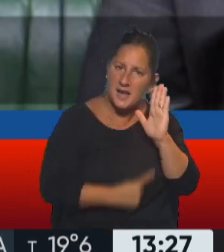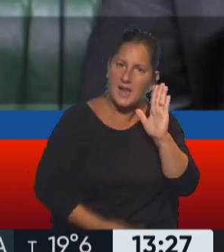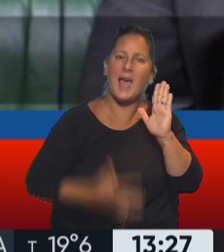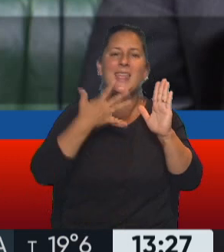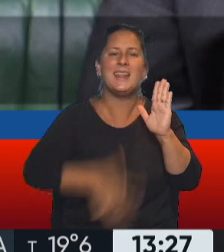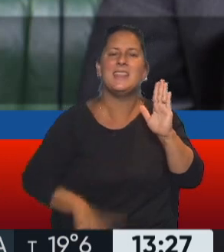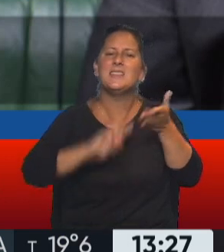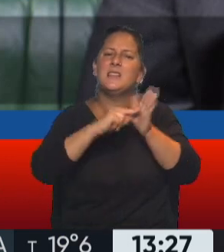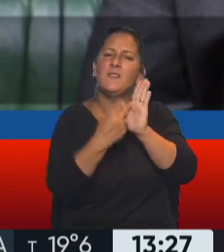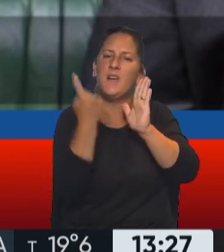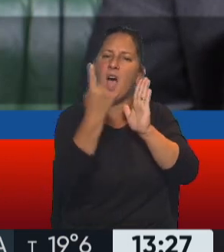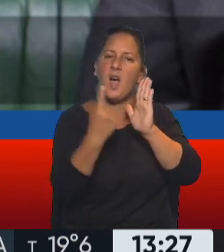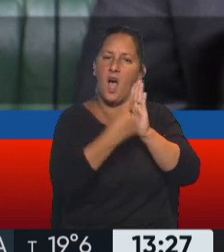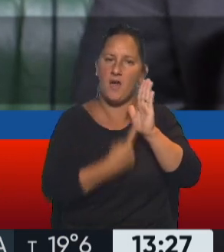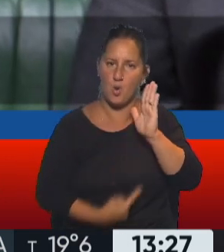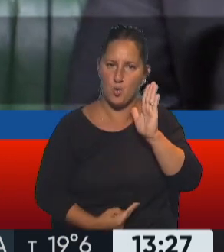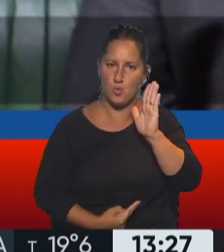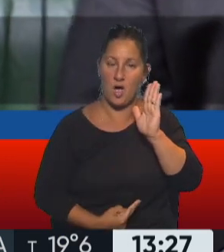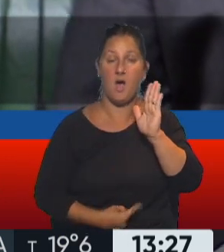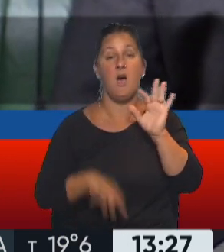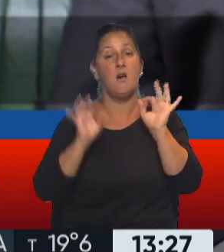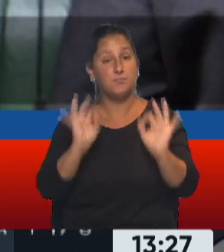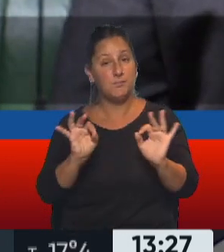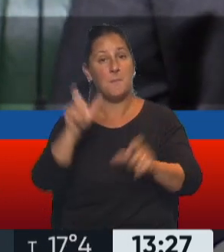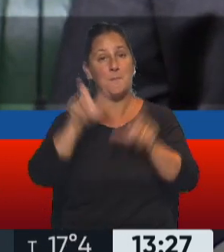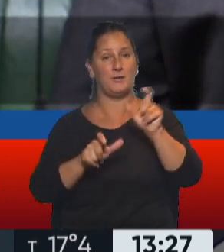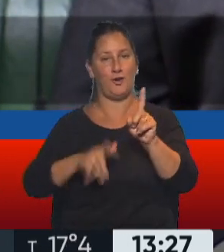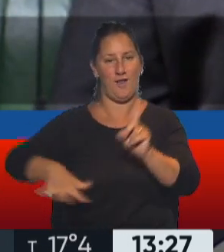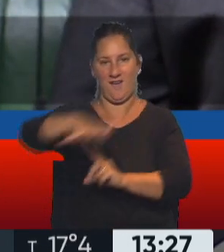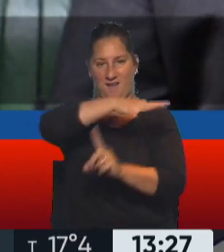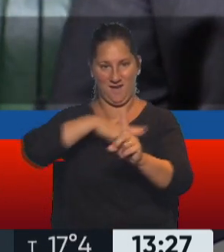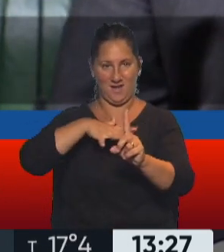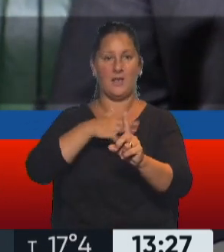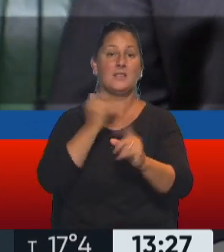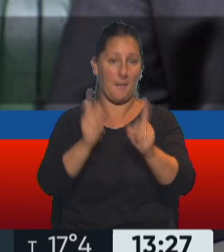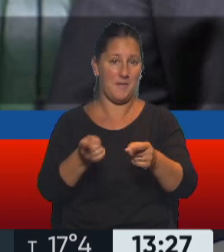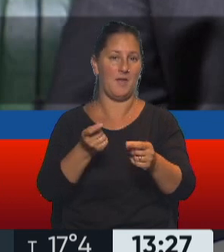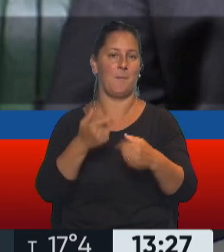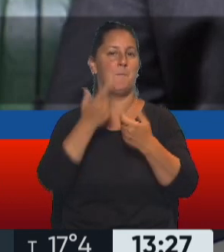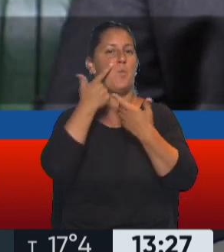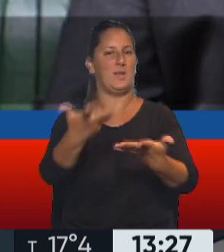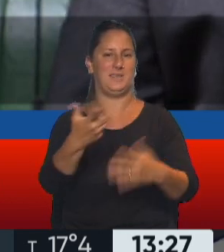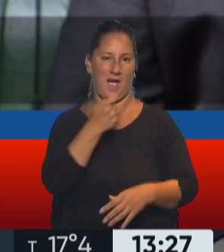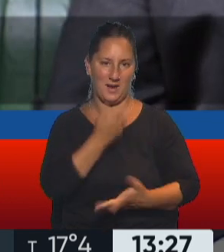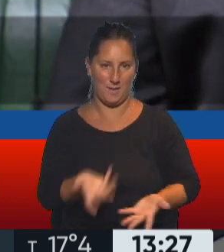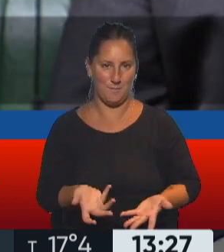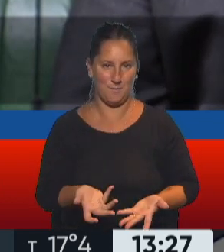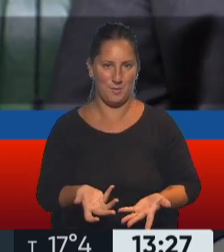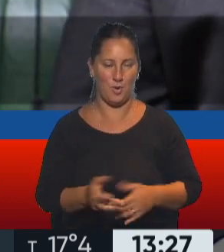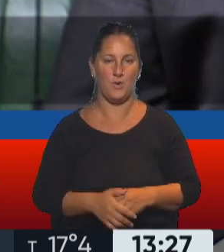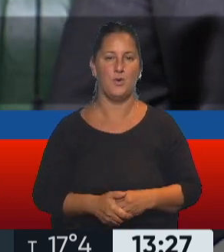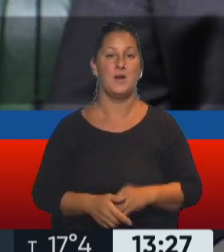meaning of the rules, and indeed those around him to have done so too, and to set an example in following those